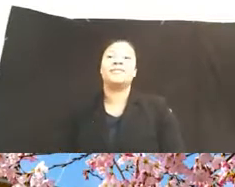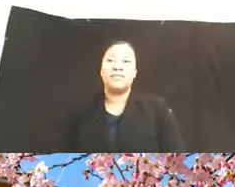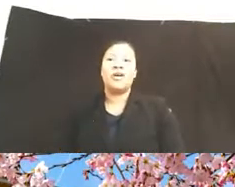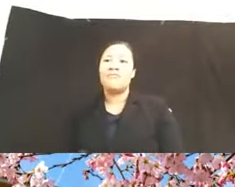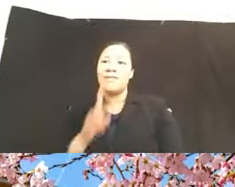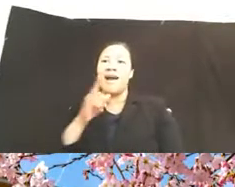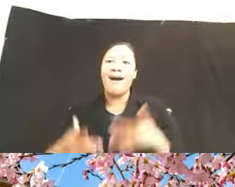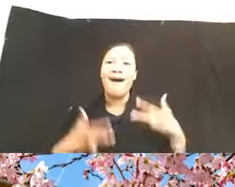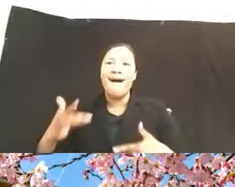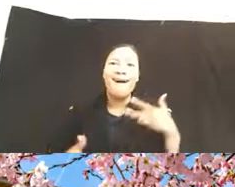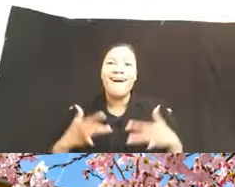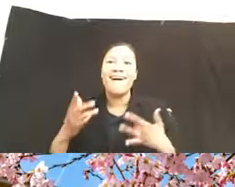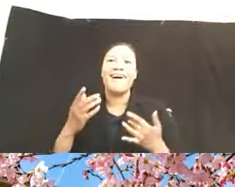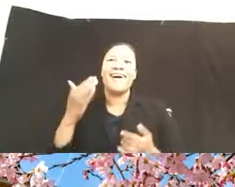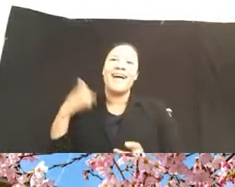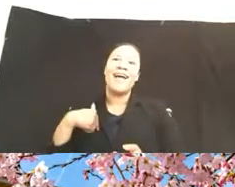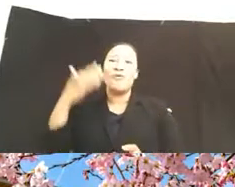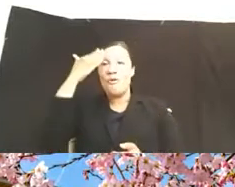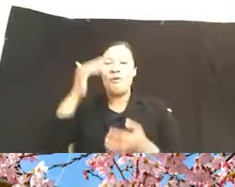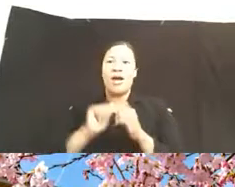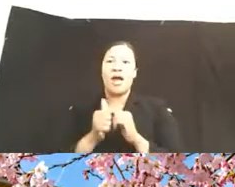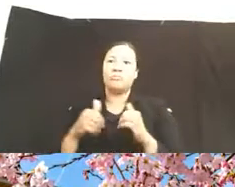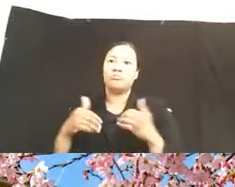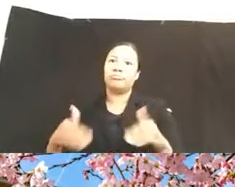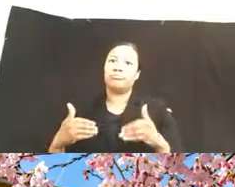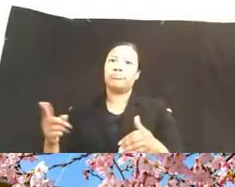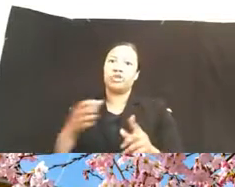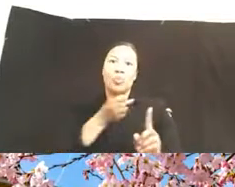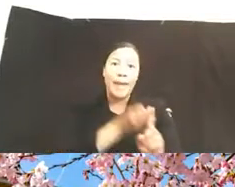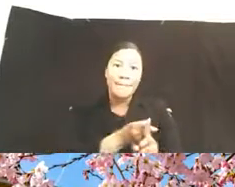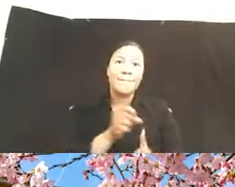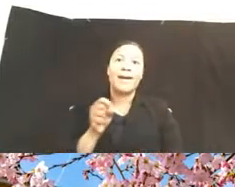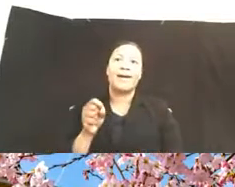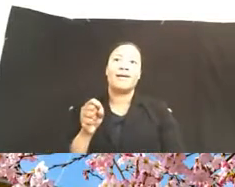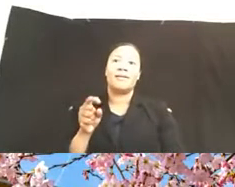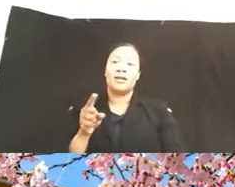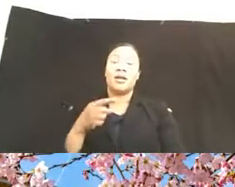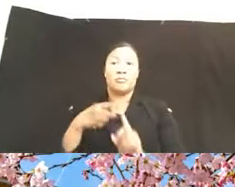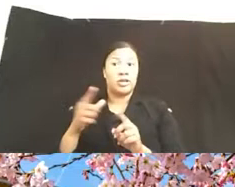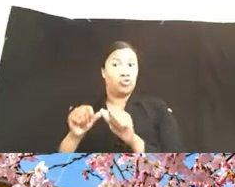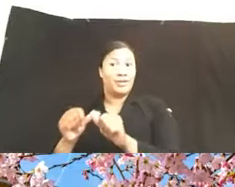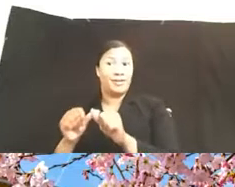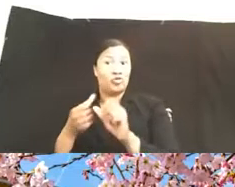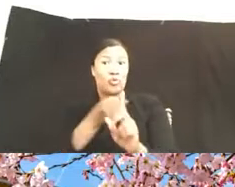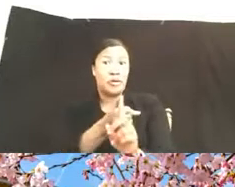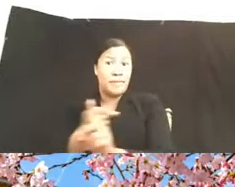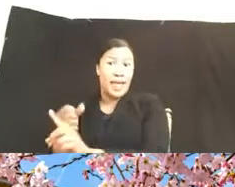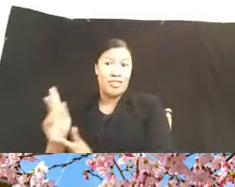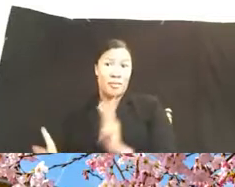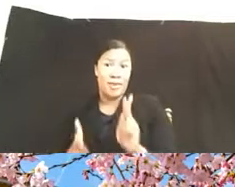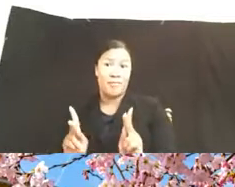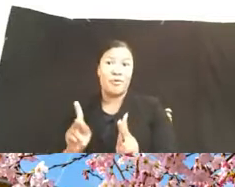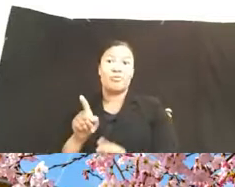exciting to know how the impact that you had and certainly are continuing to have on the people that you are